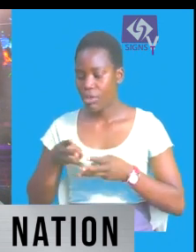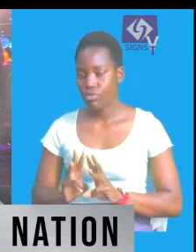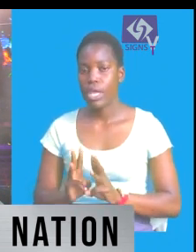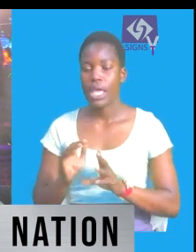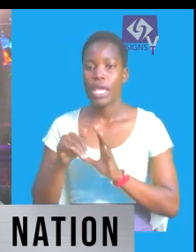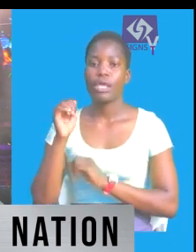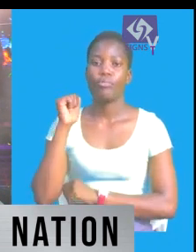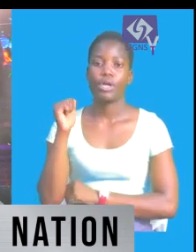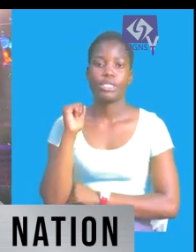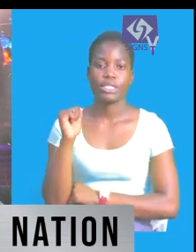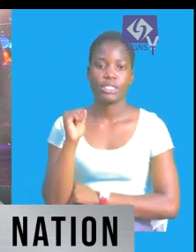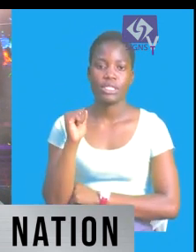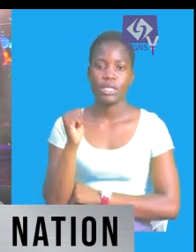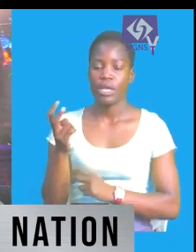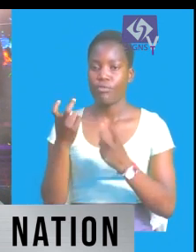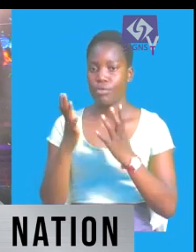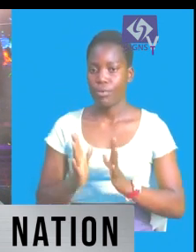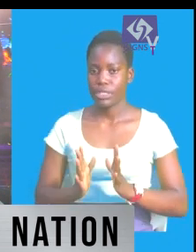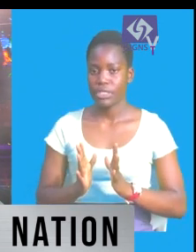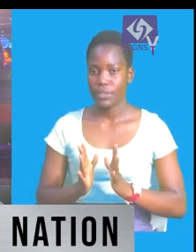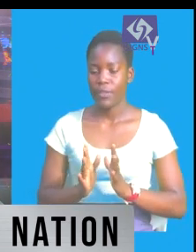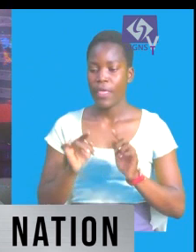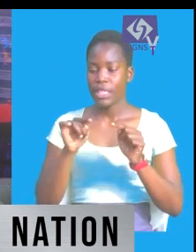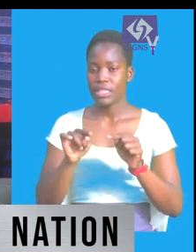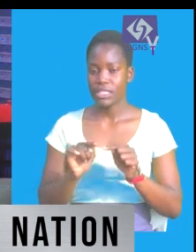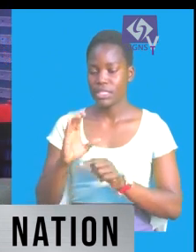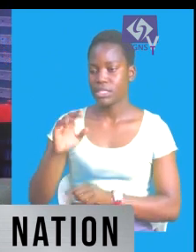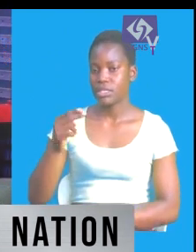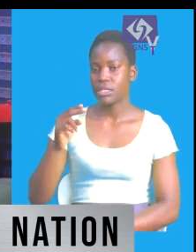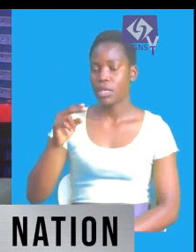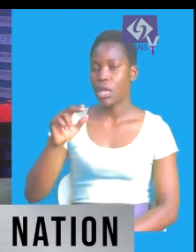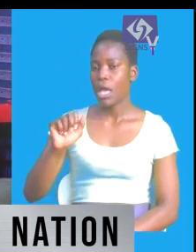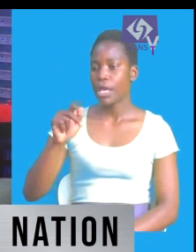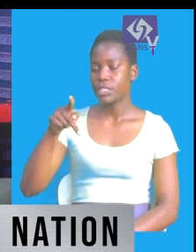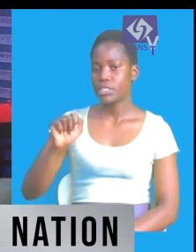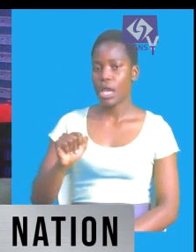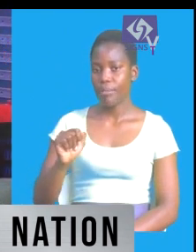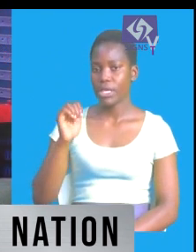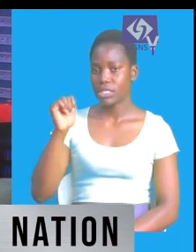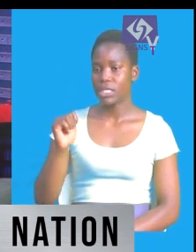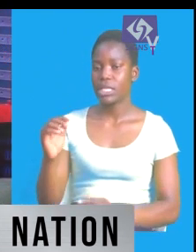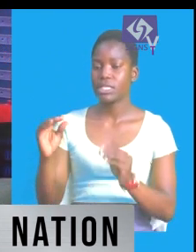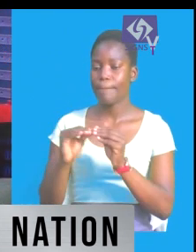politically? Viewers, this is Chapa Siasa. See you